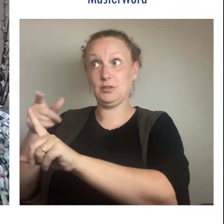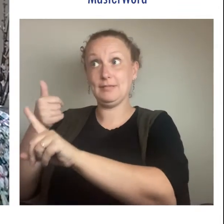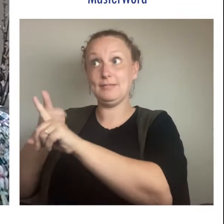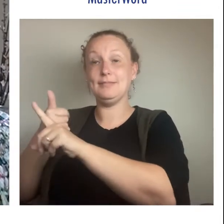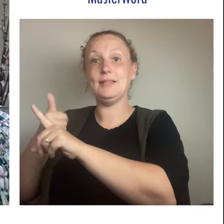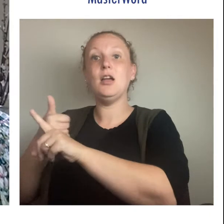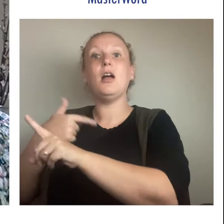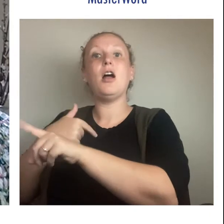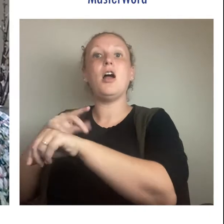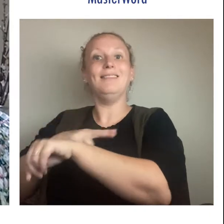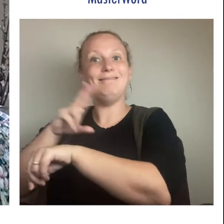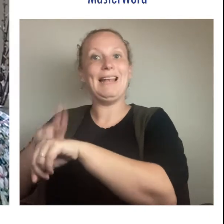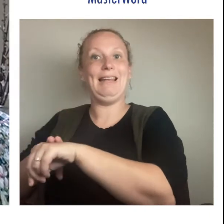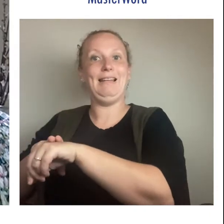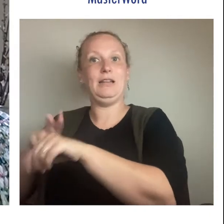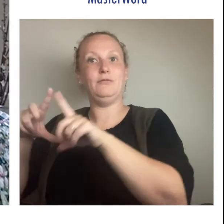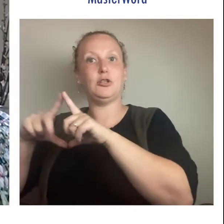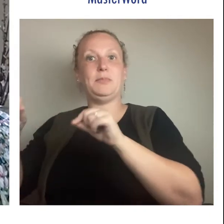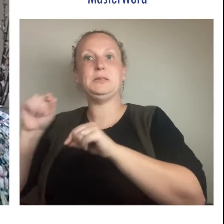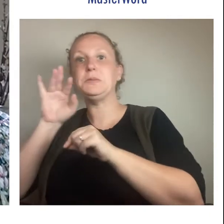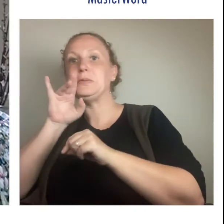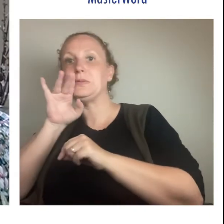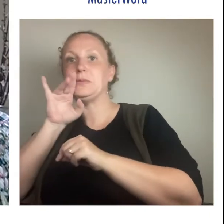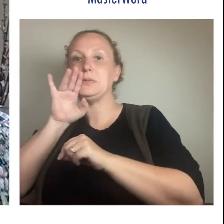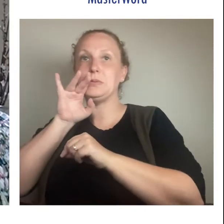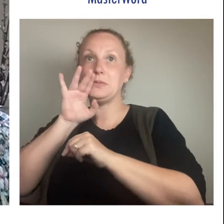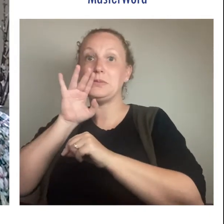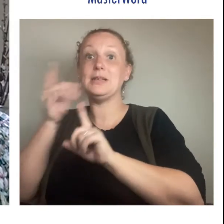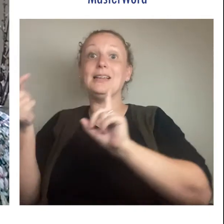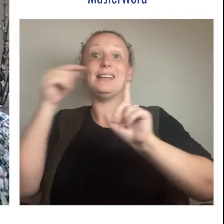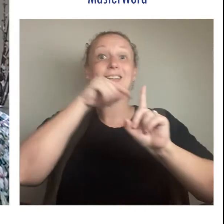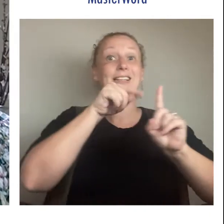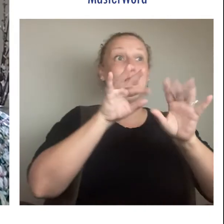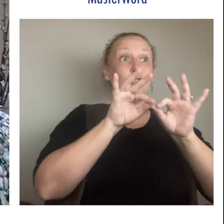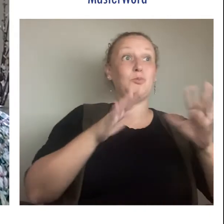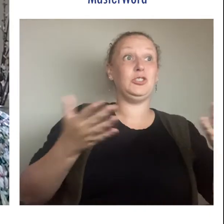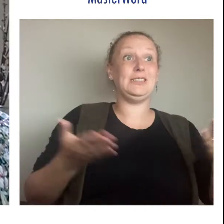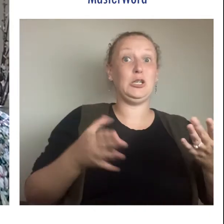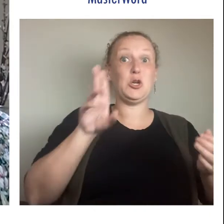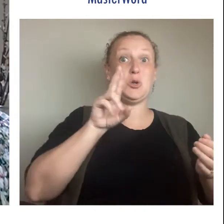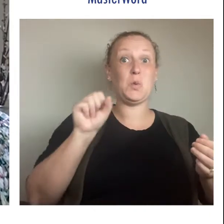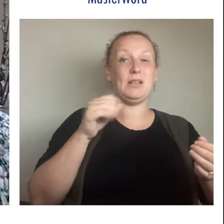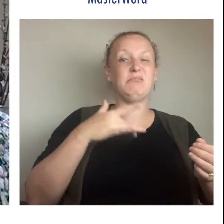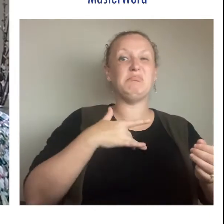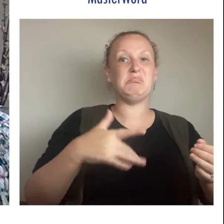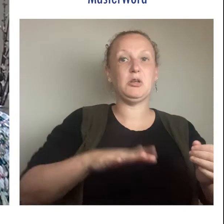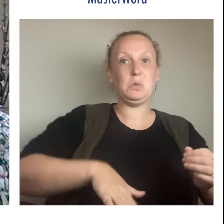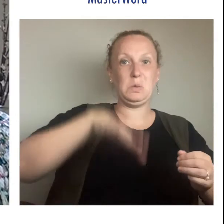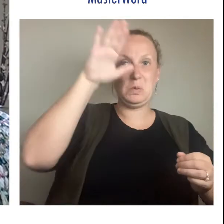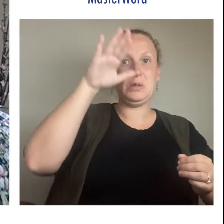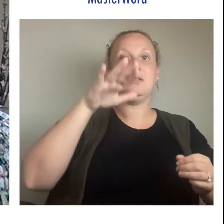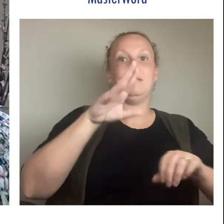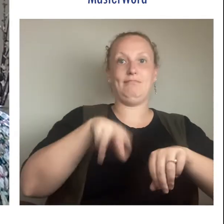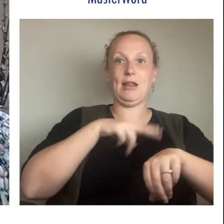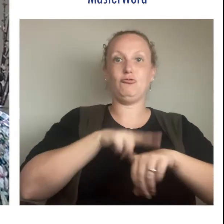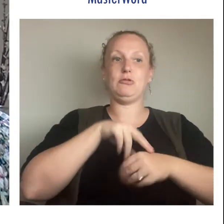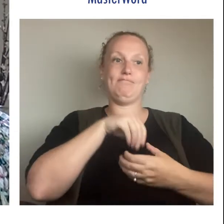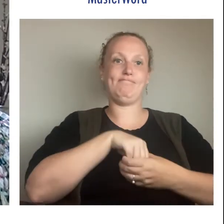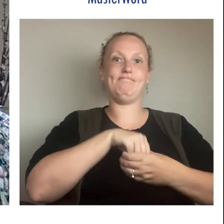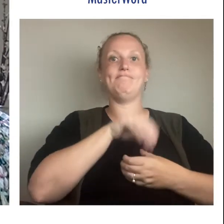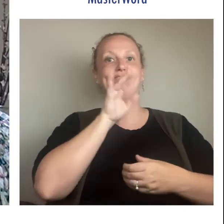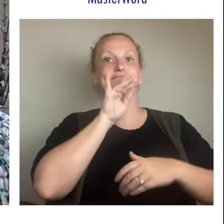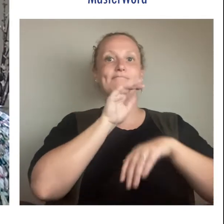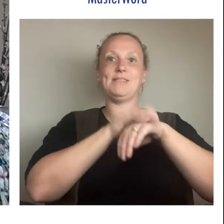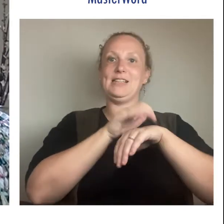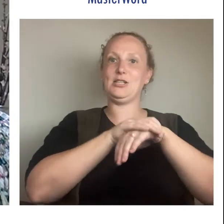are native Japanese speakers, and sometimes the interpreters here in the US are native English speakers, and they